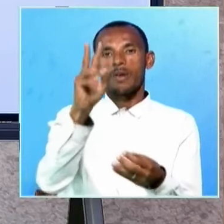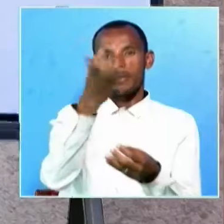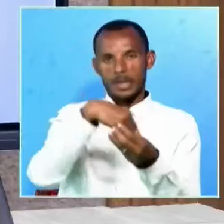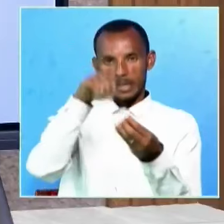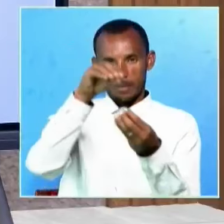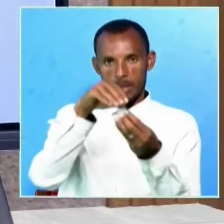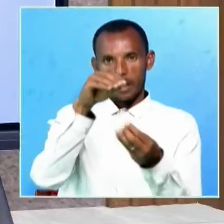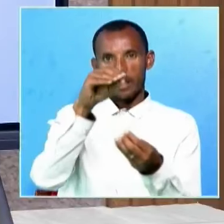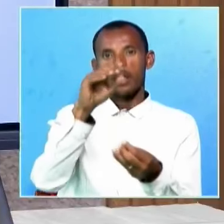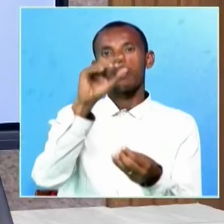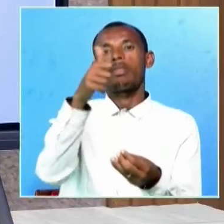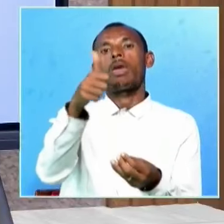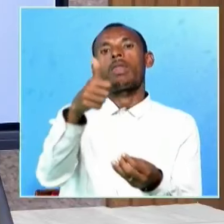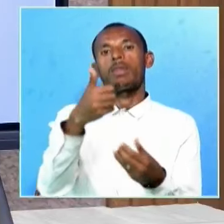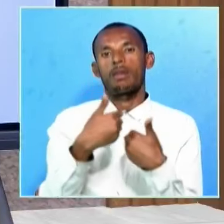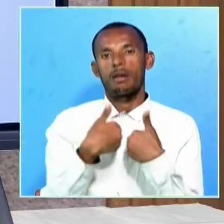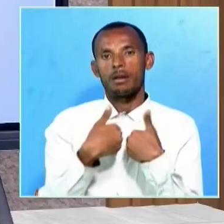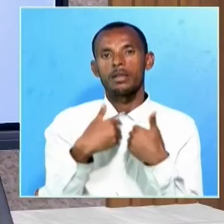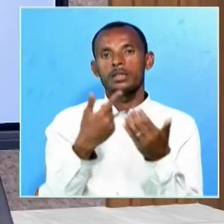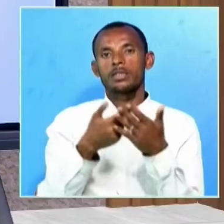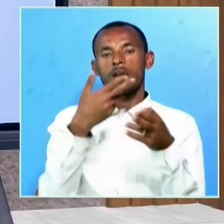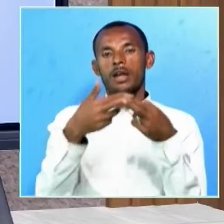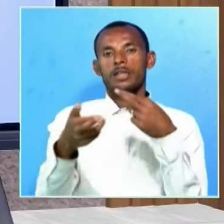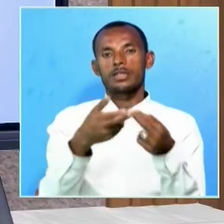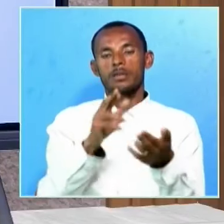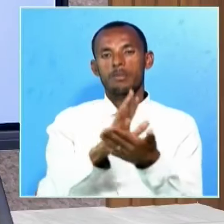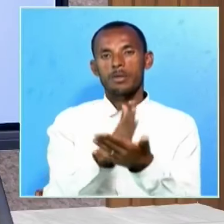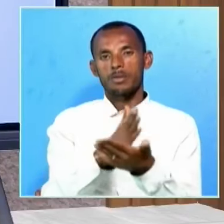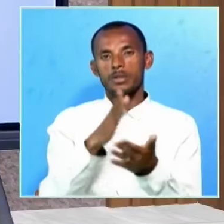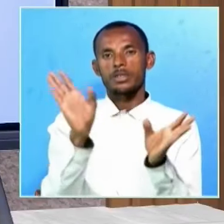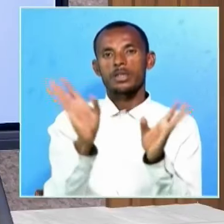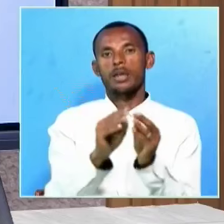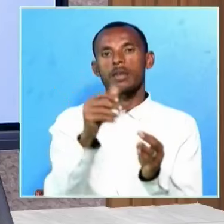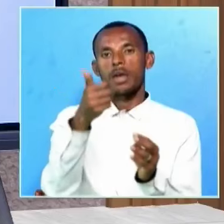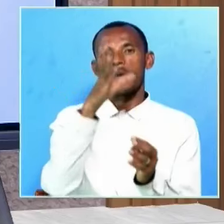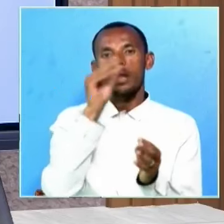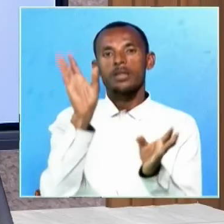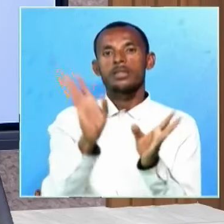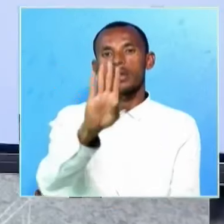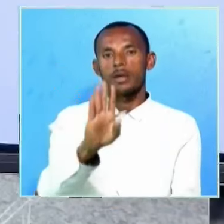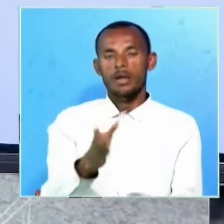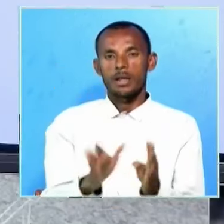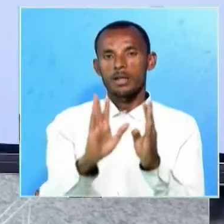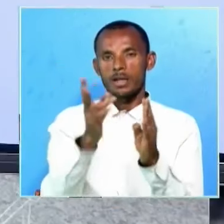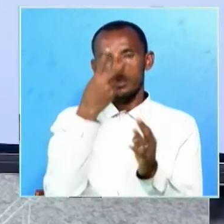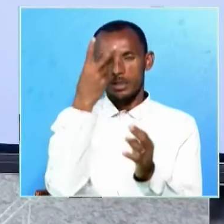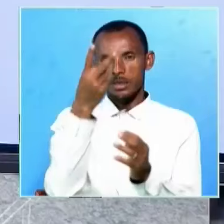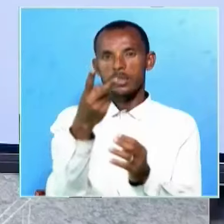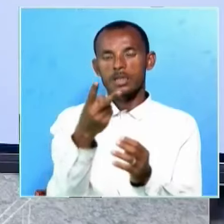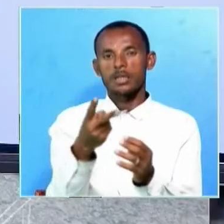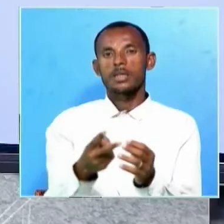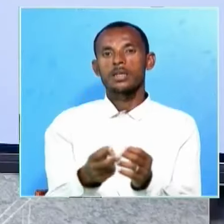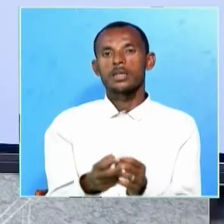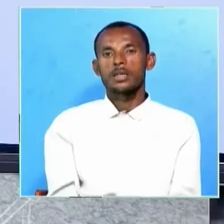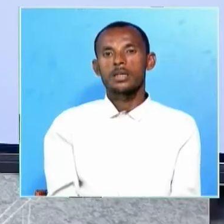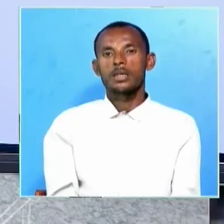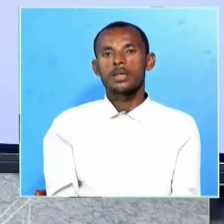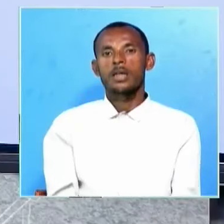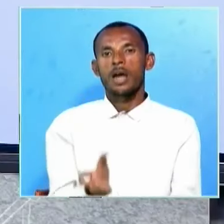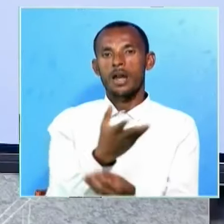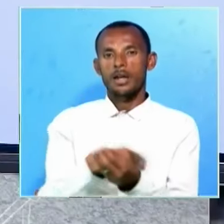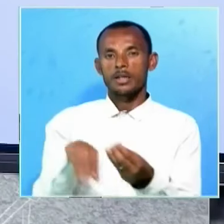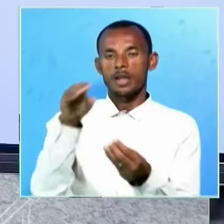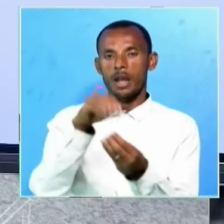10. So this is the relationship between set A and set B. Let's see